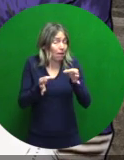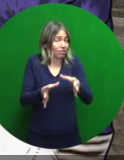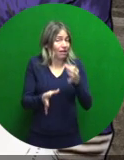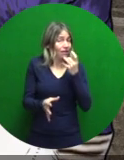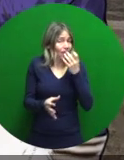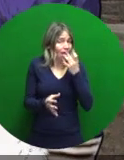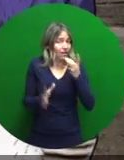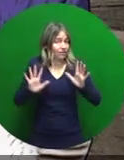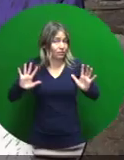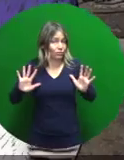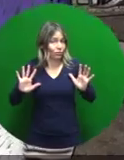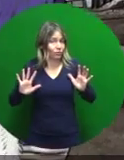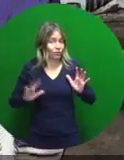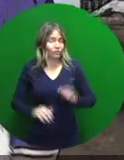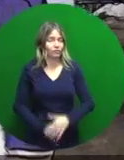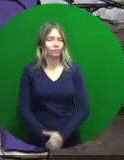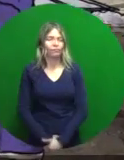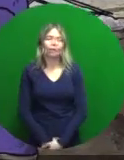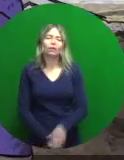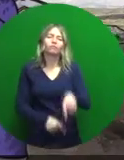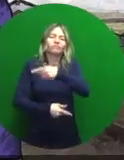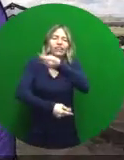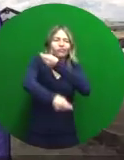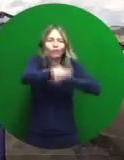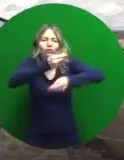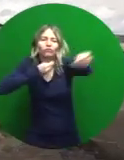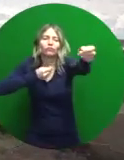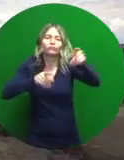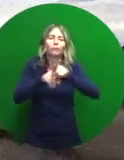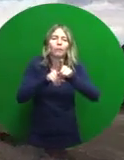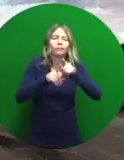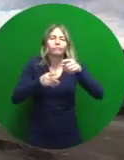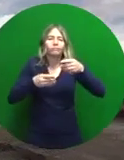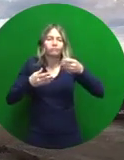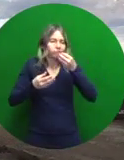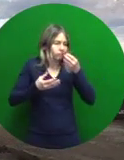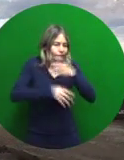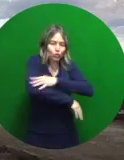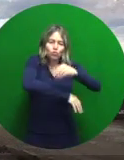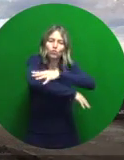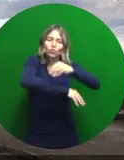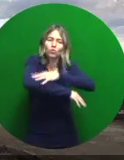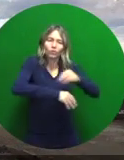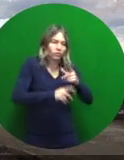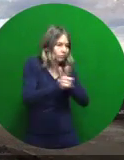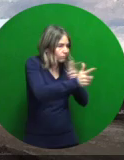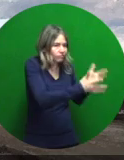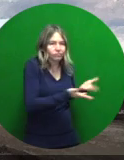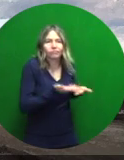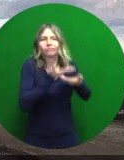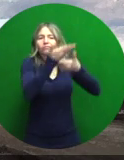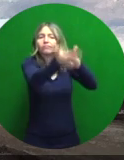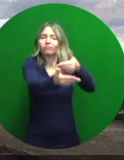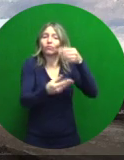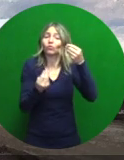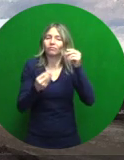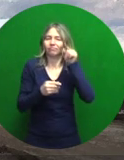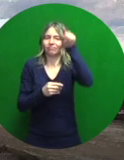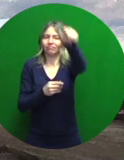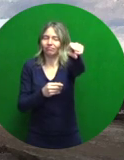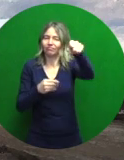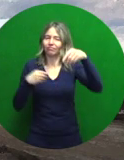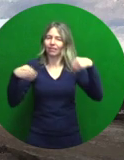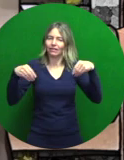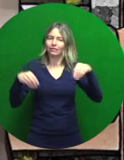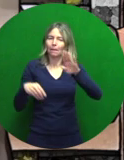And they would be trading fox fur to Baker Lake, Okay. to the Hudson Bay.